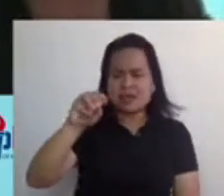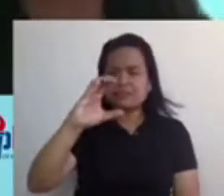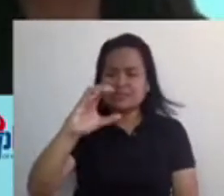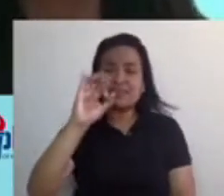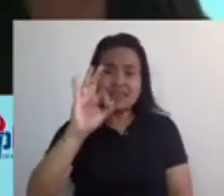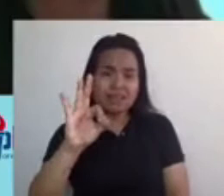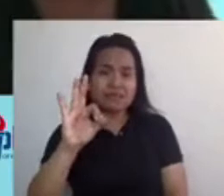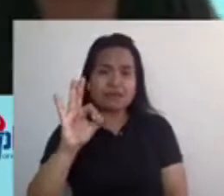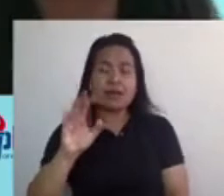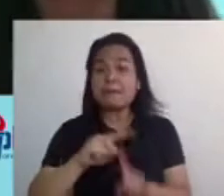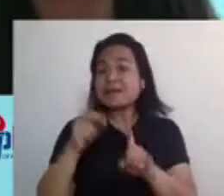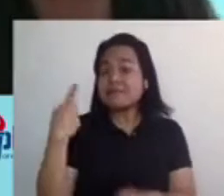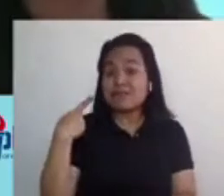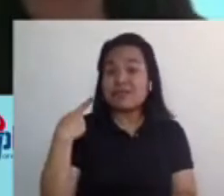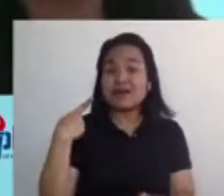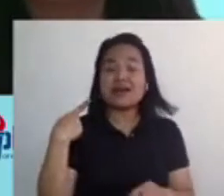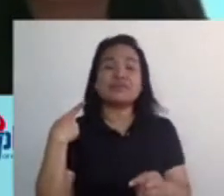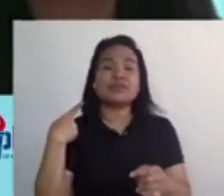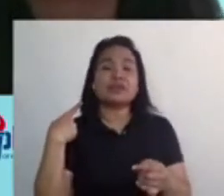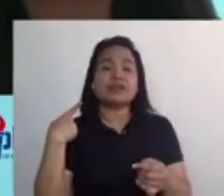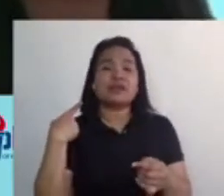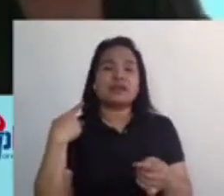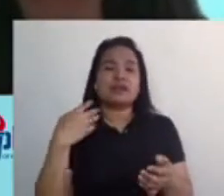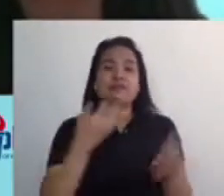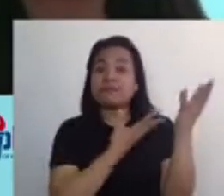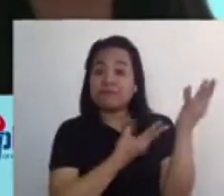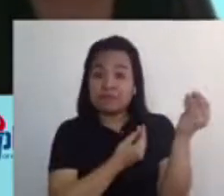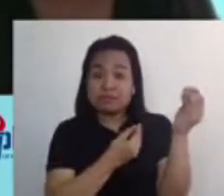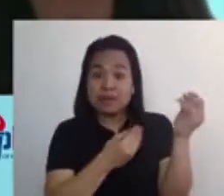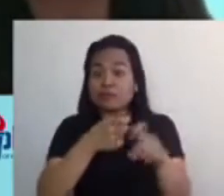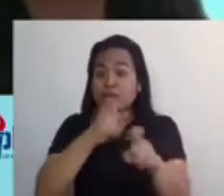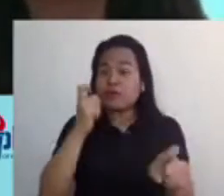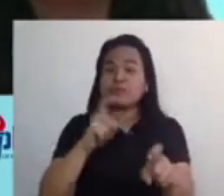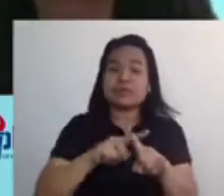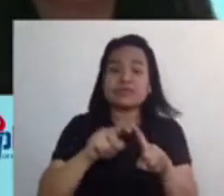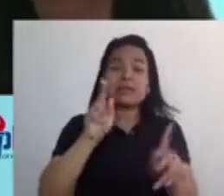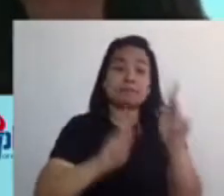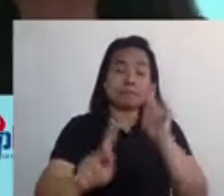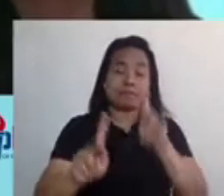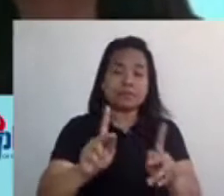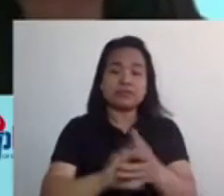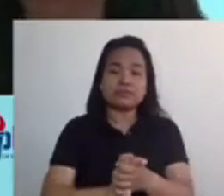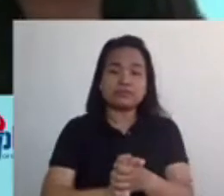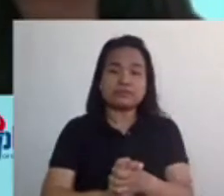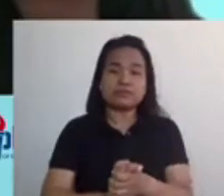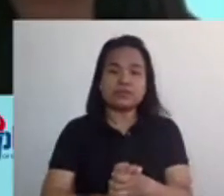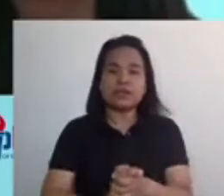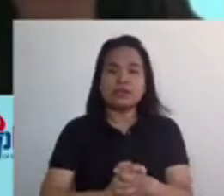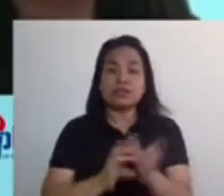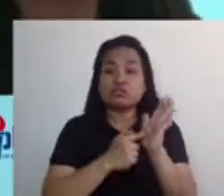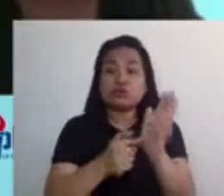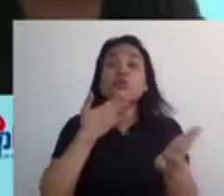from your superiors or colleagues or other stakeholders directly reflecting the ratee's good practices that uphold